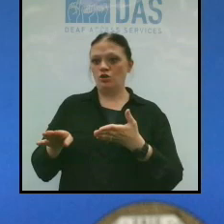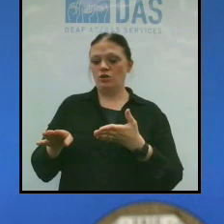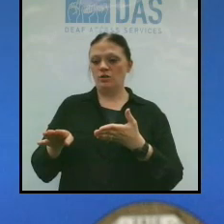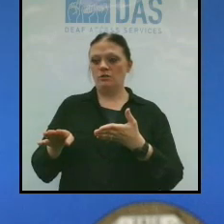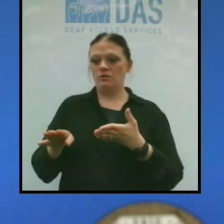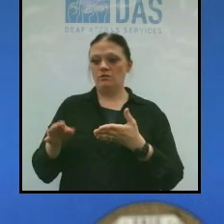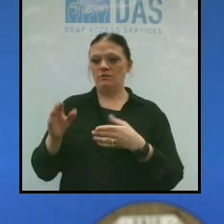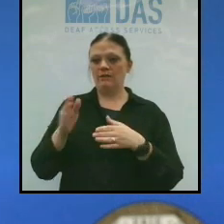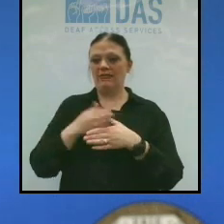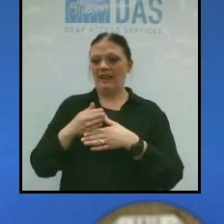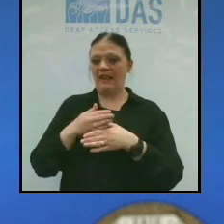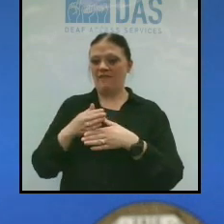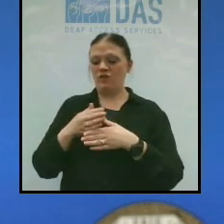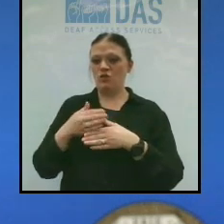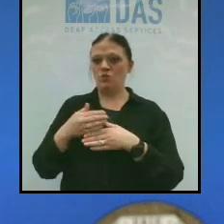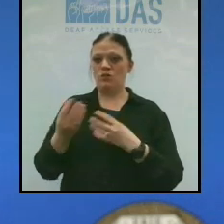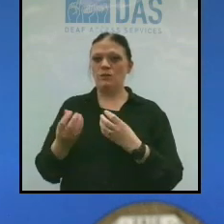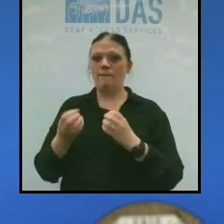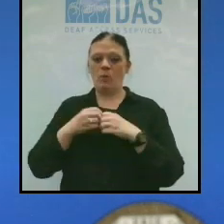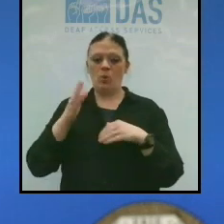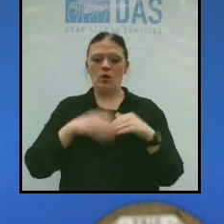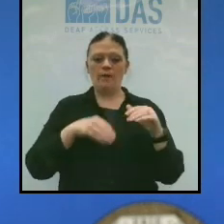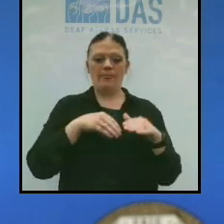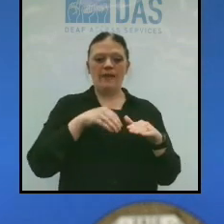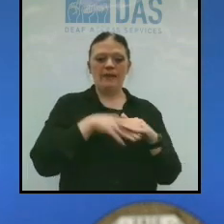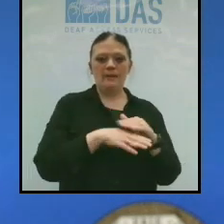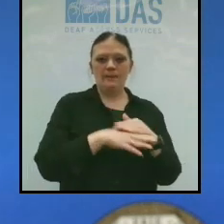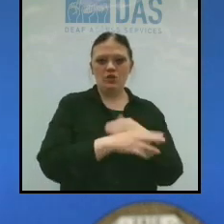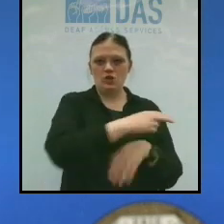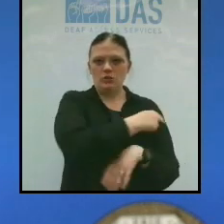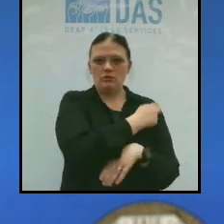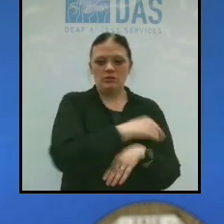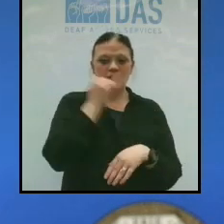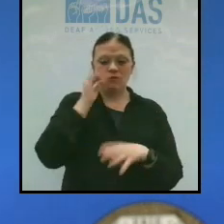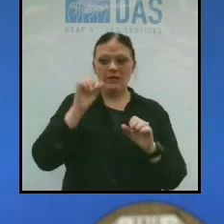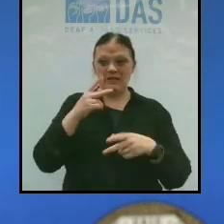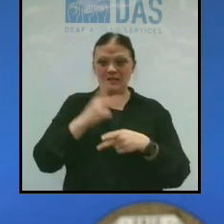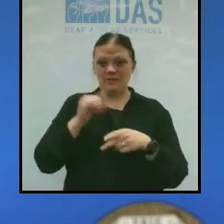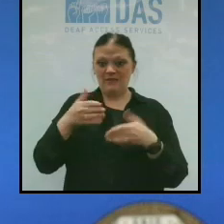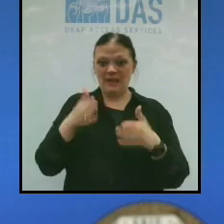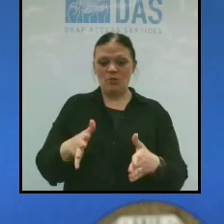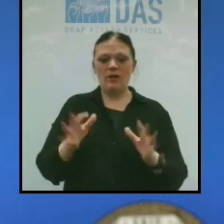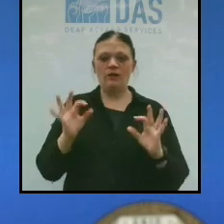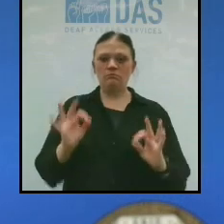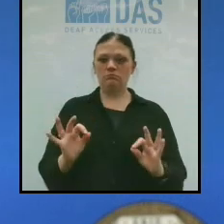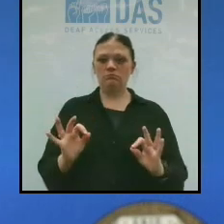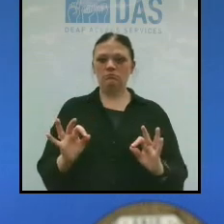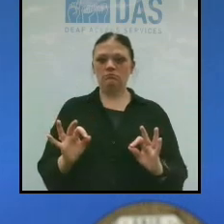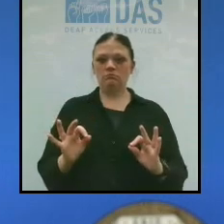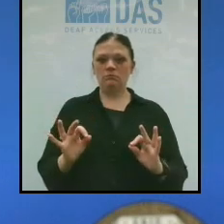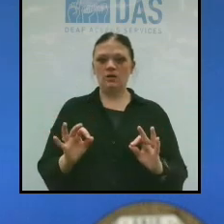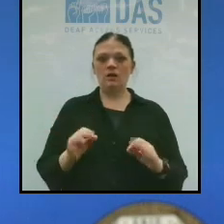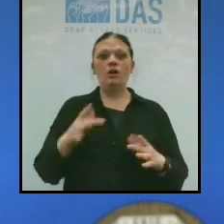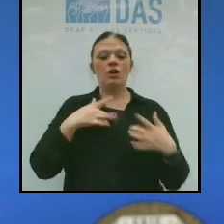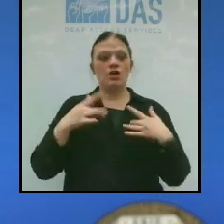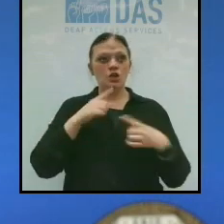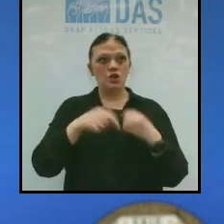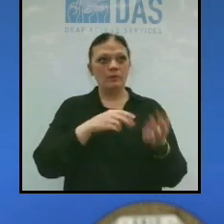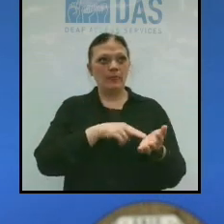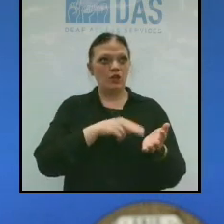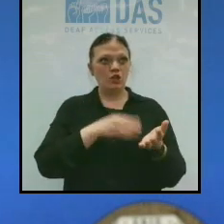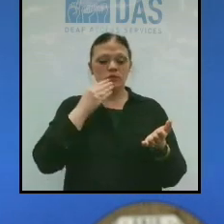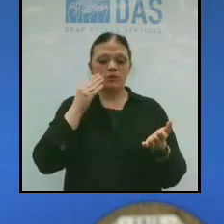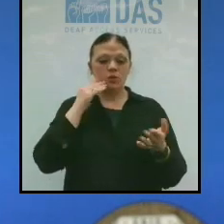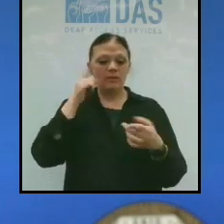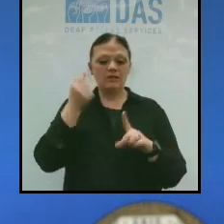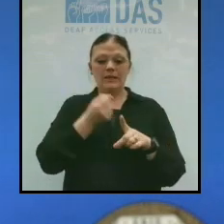figure, the lower the deaths will in all likelihood be in the long run. We are concerned about the nursing homes because of the impact that a